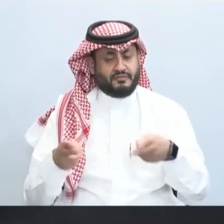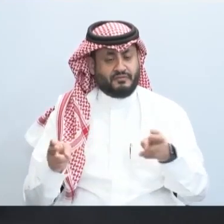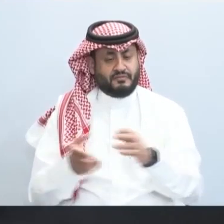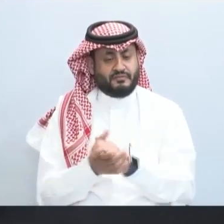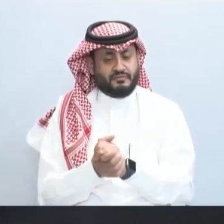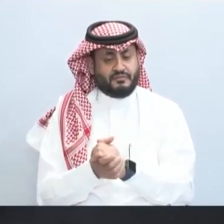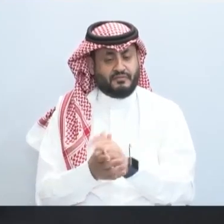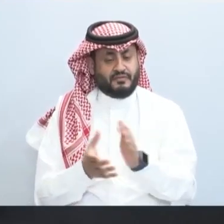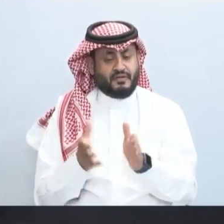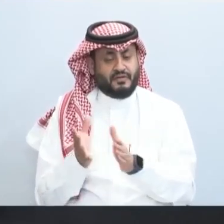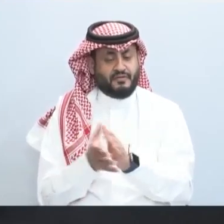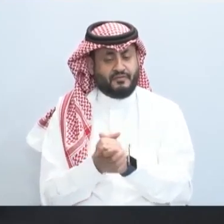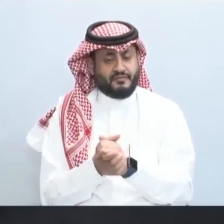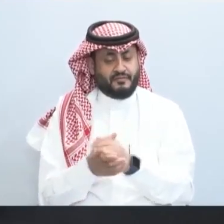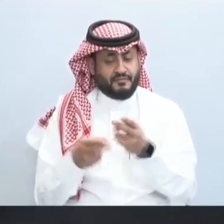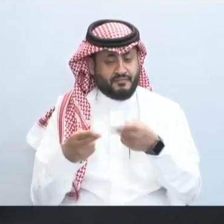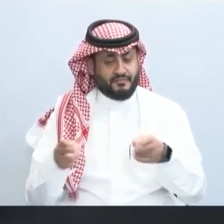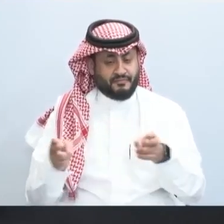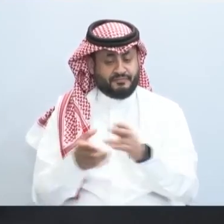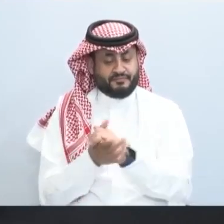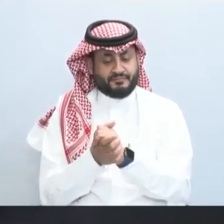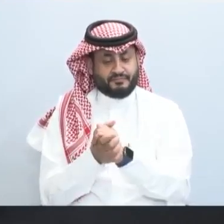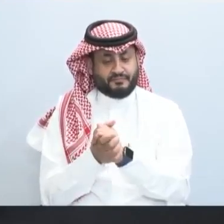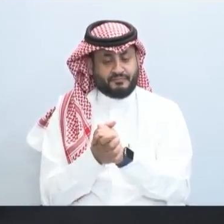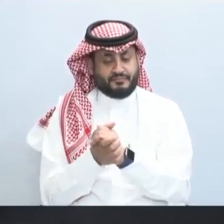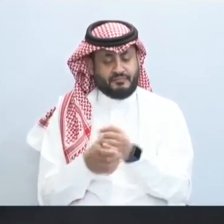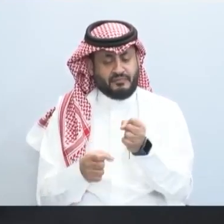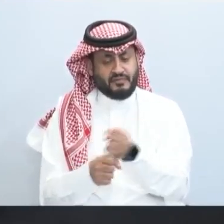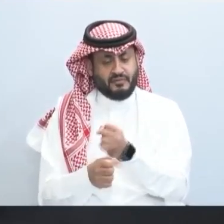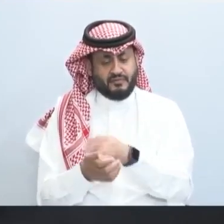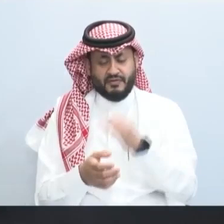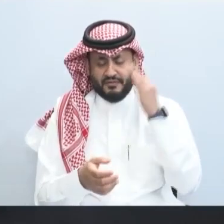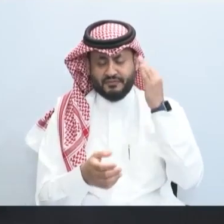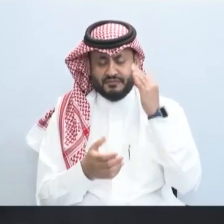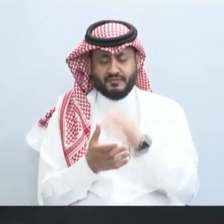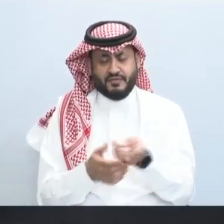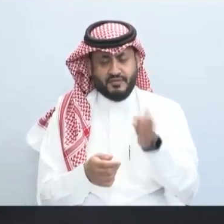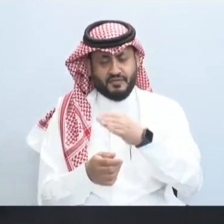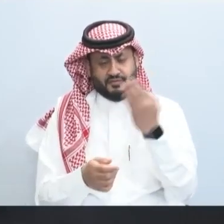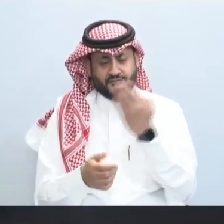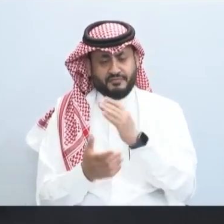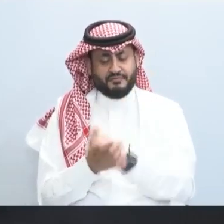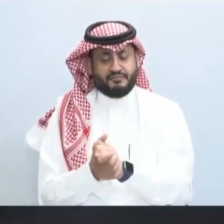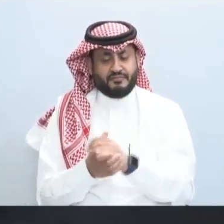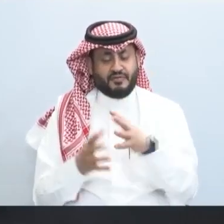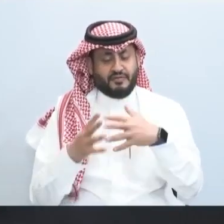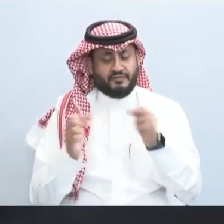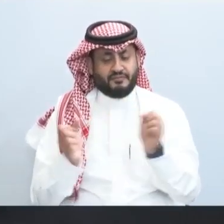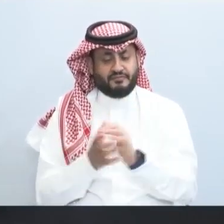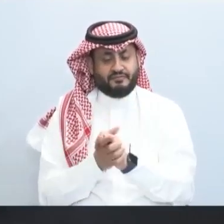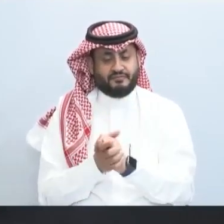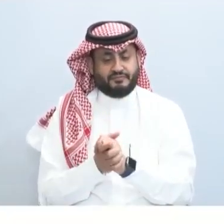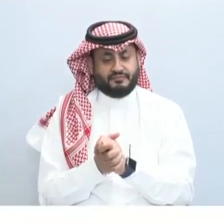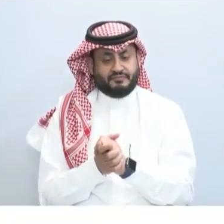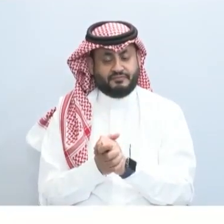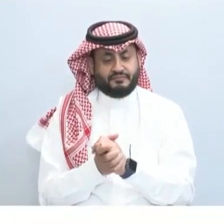and how we did chant it, and we practice it by listening twice, reading, and also knowing